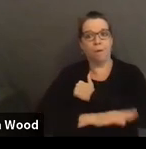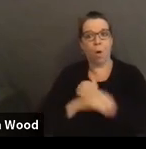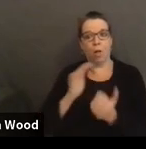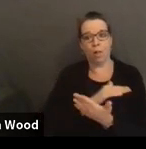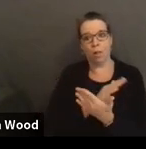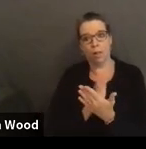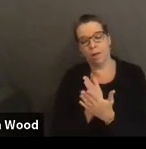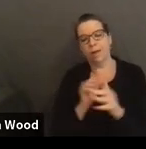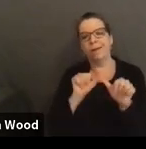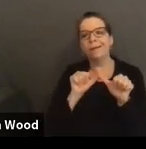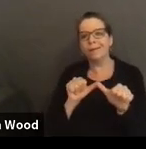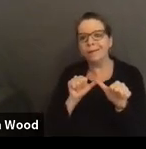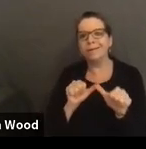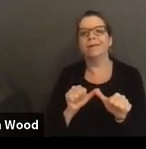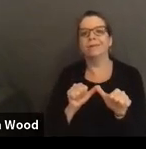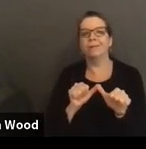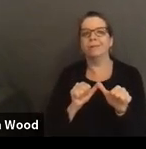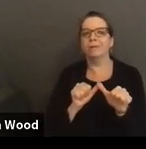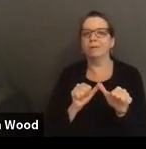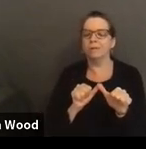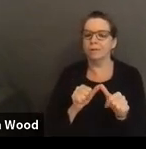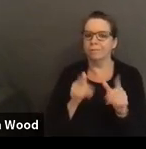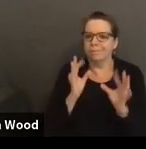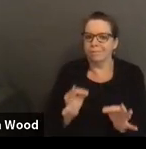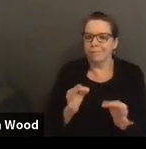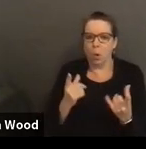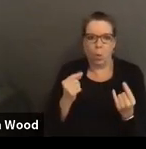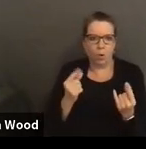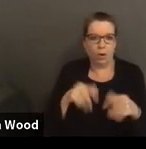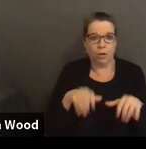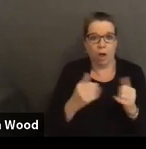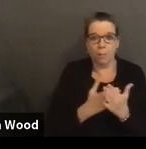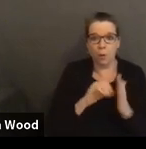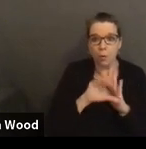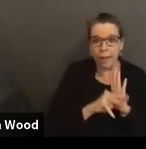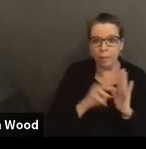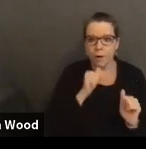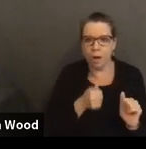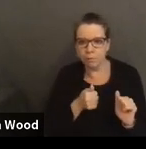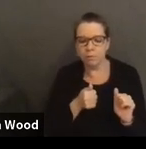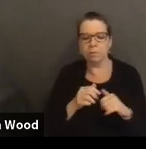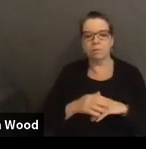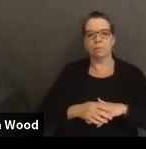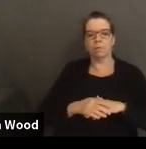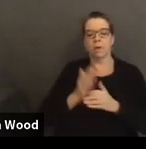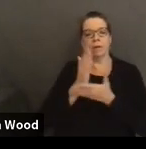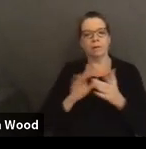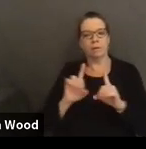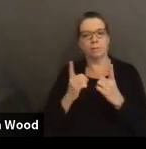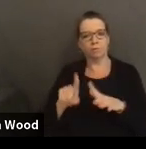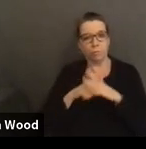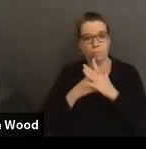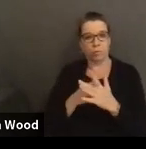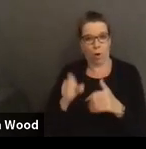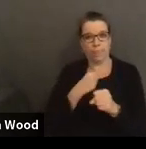be continuing to revisit this idea of, do we adopt? So we see that districts may start the